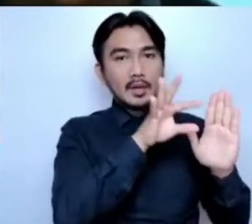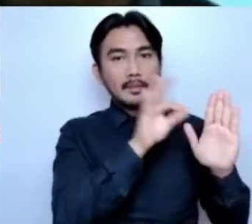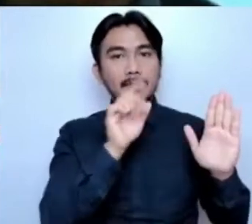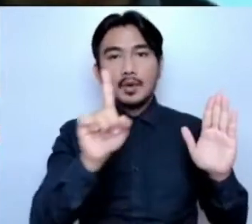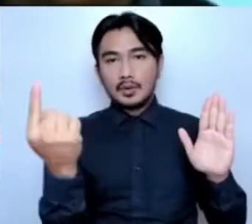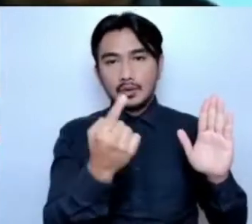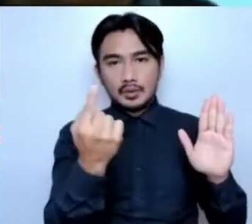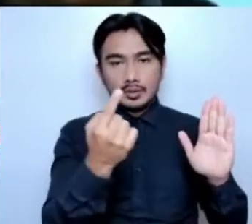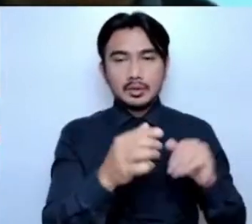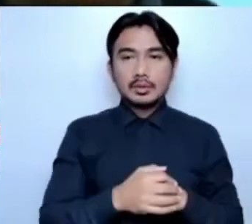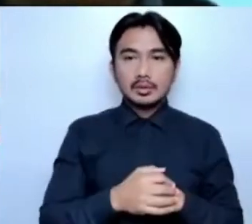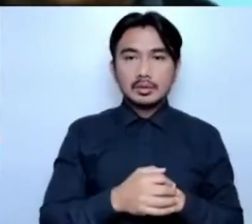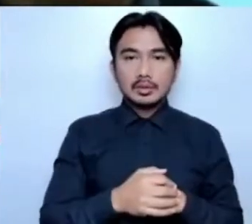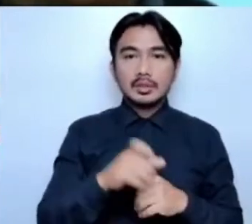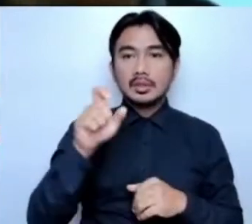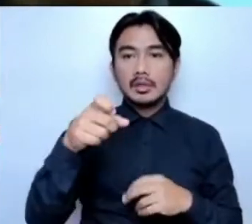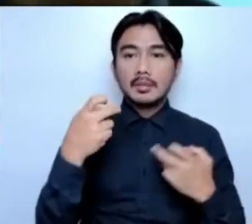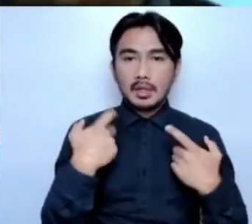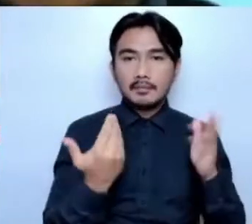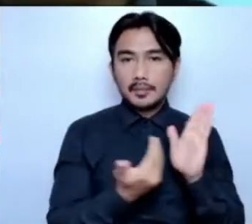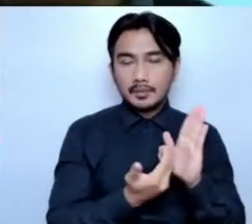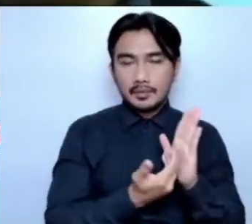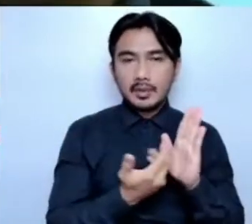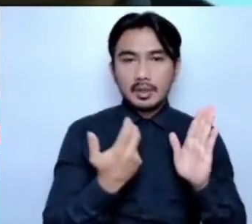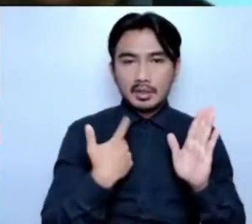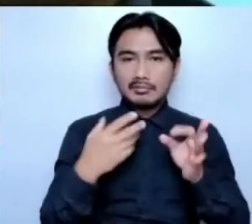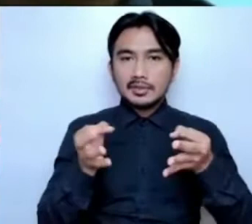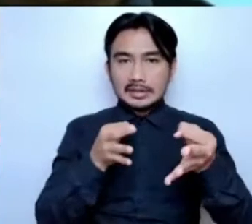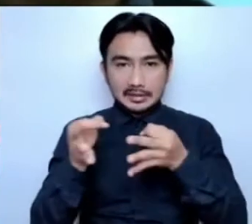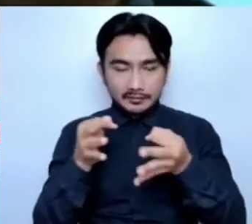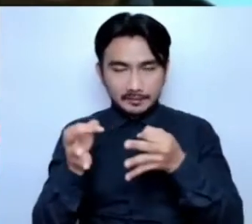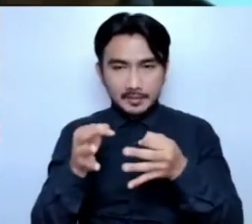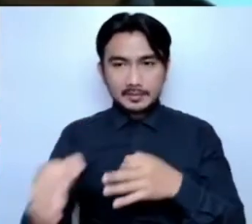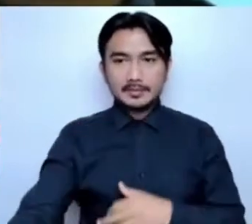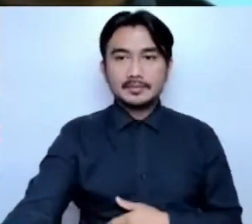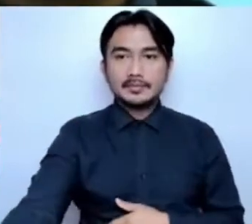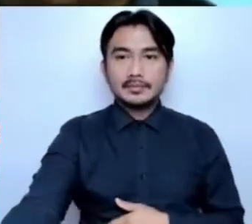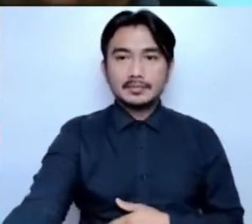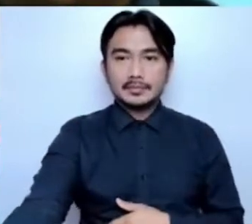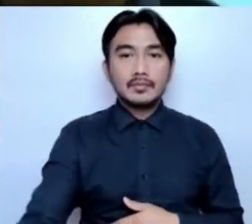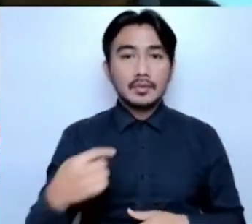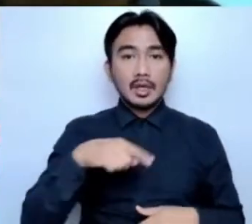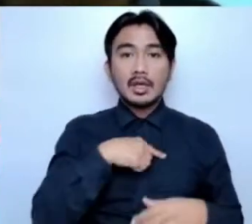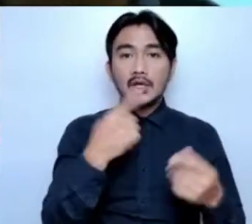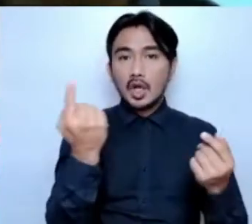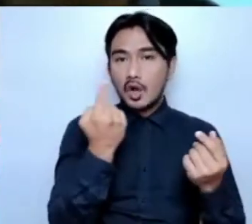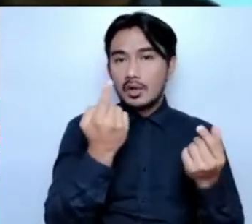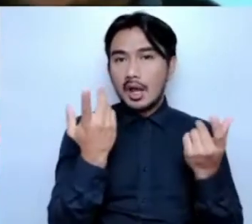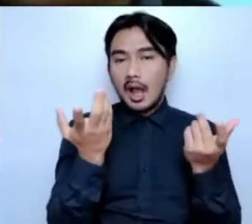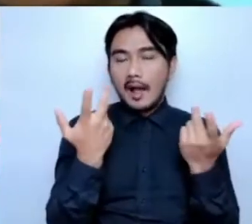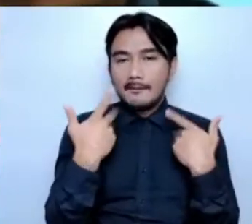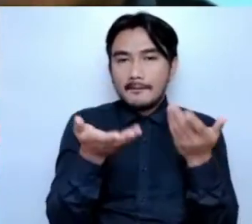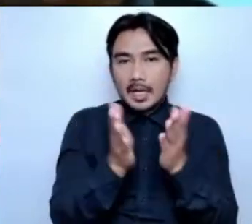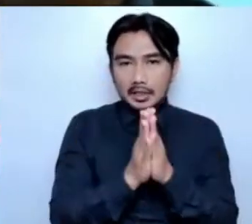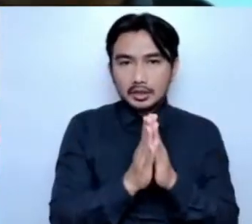as long as you specify and provide annotations. But again, we're just asking at least one. If you did